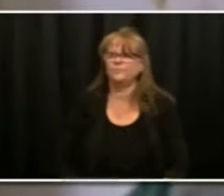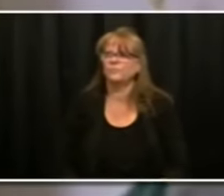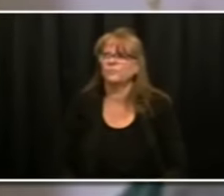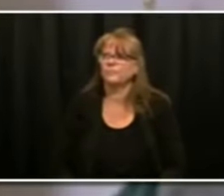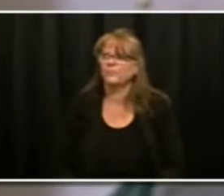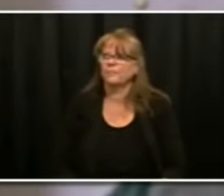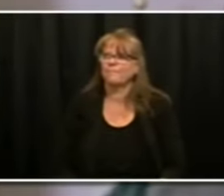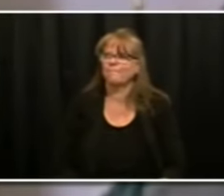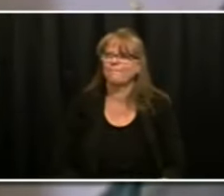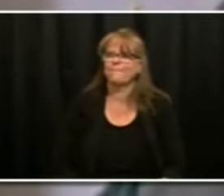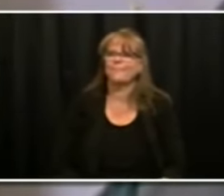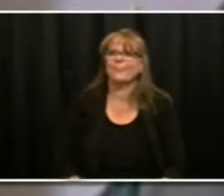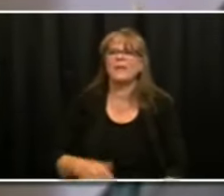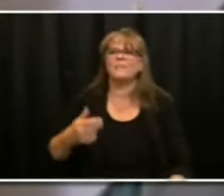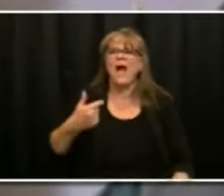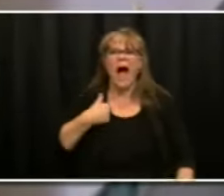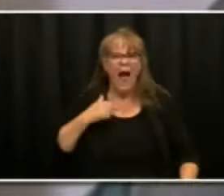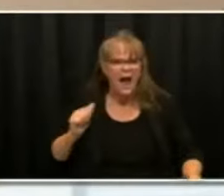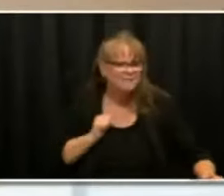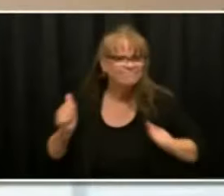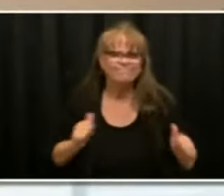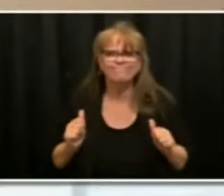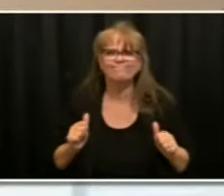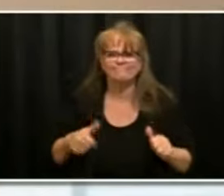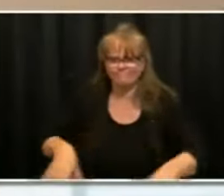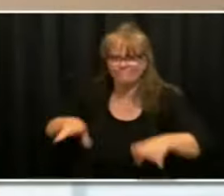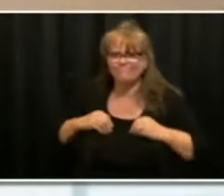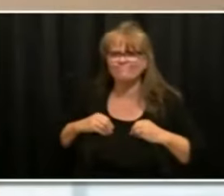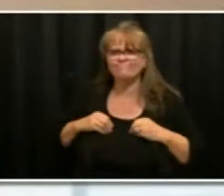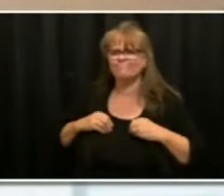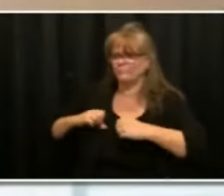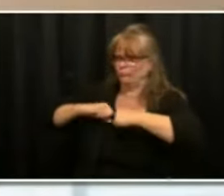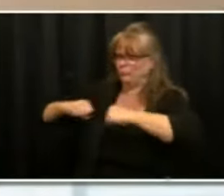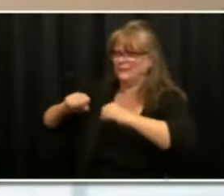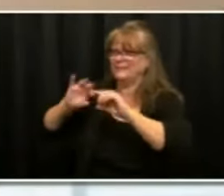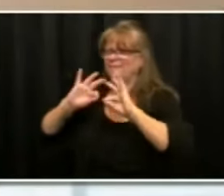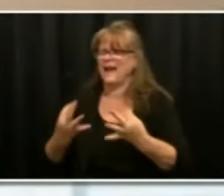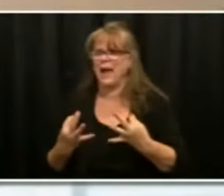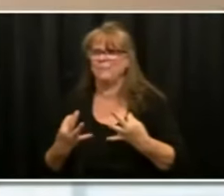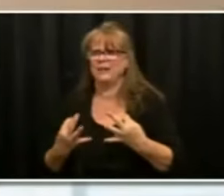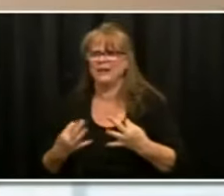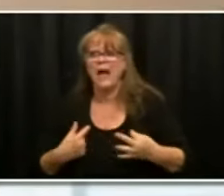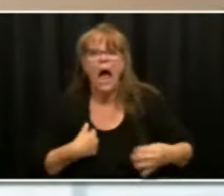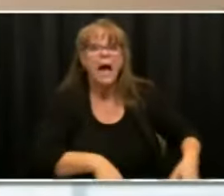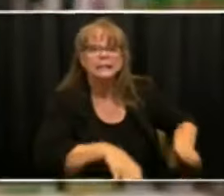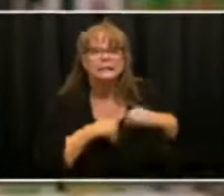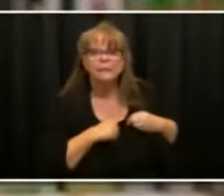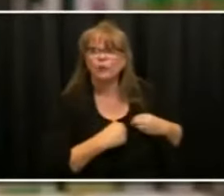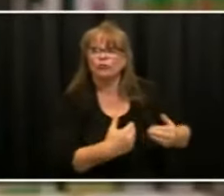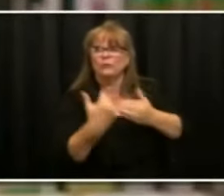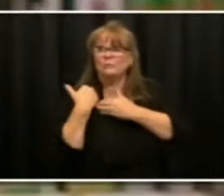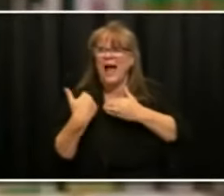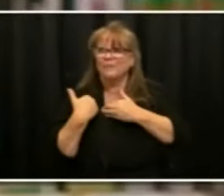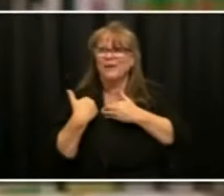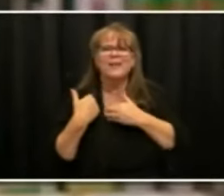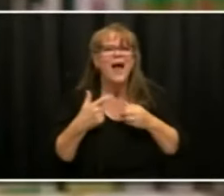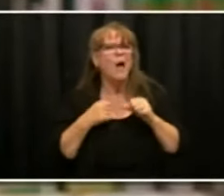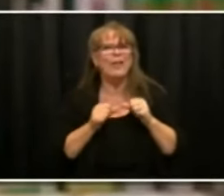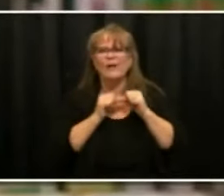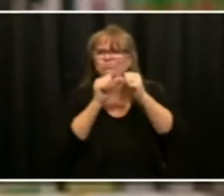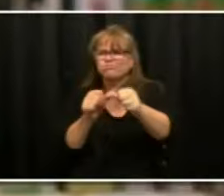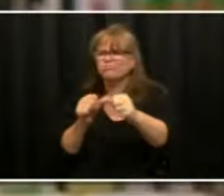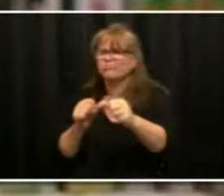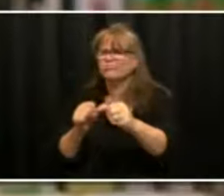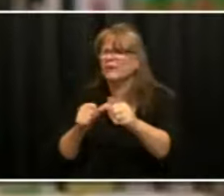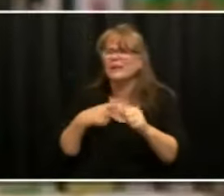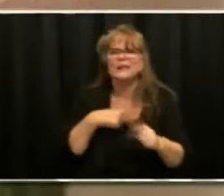I step up to protect my family. I step up to make sure I'm there to watch my grandkids grow. I step up so we can